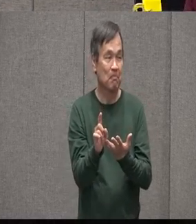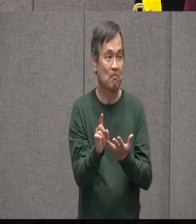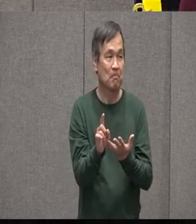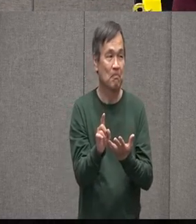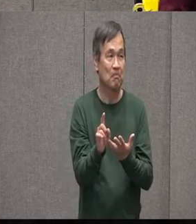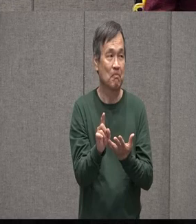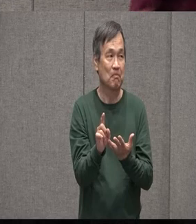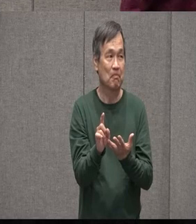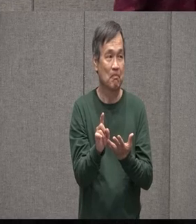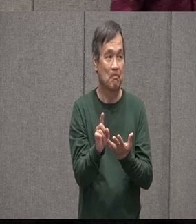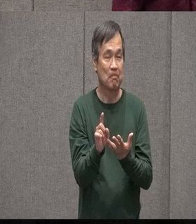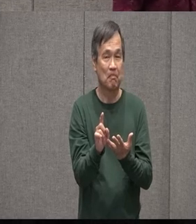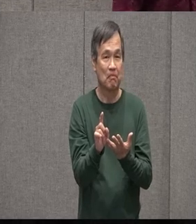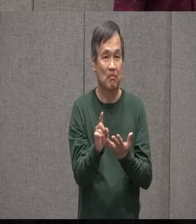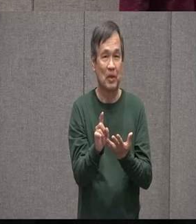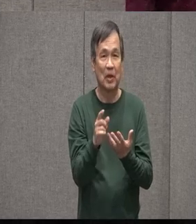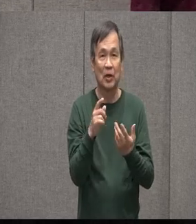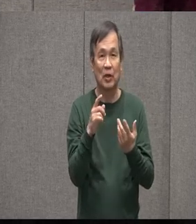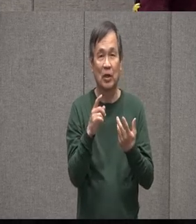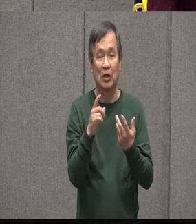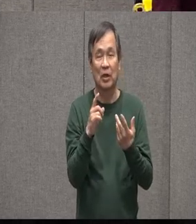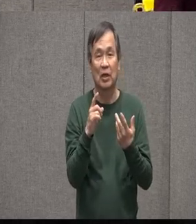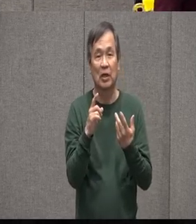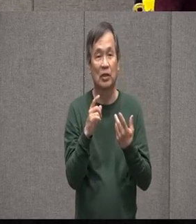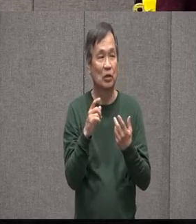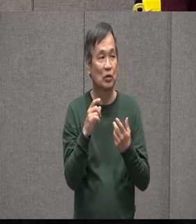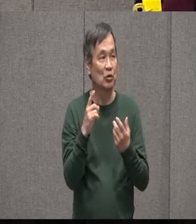I really liked getting that straight, so I'm going to roll my ones again.